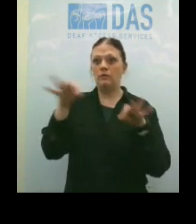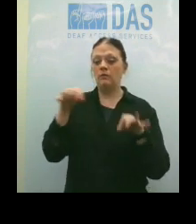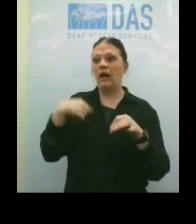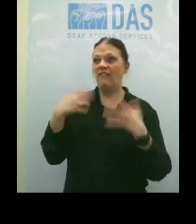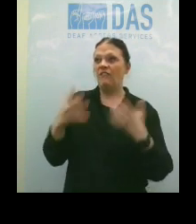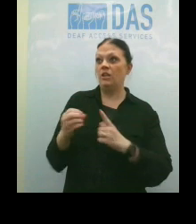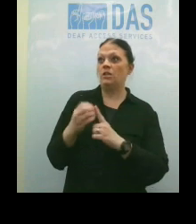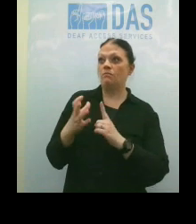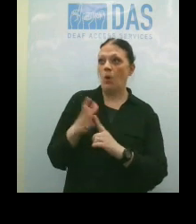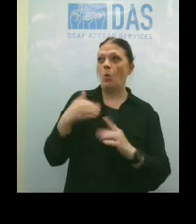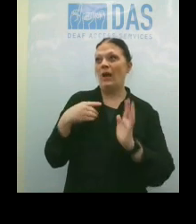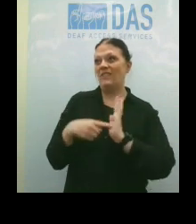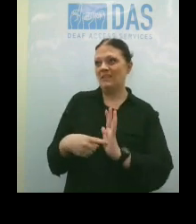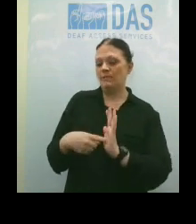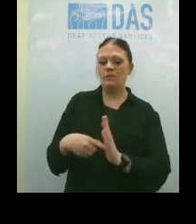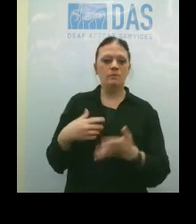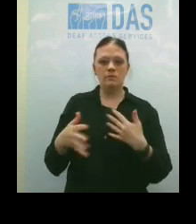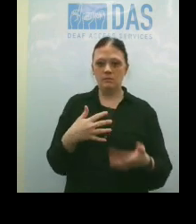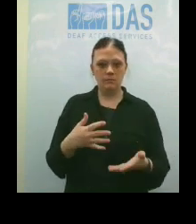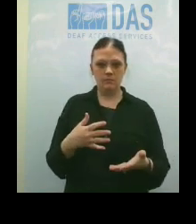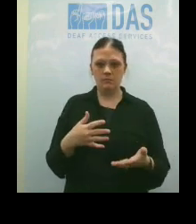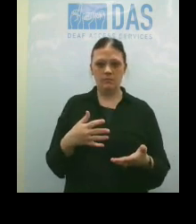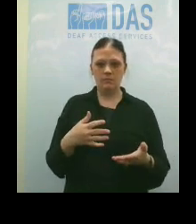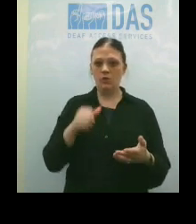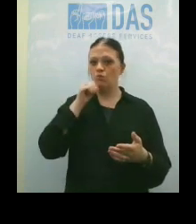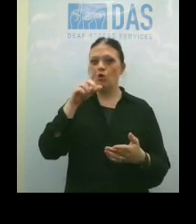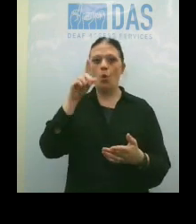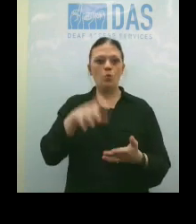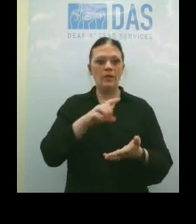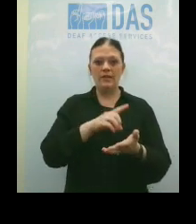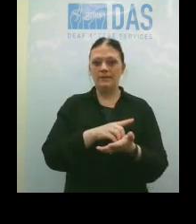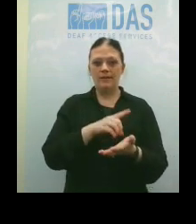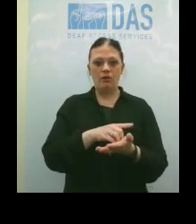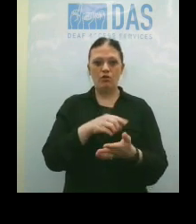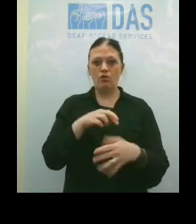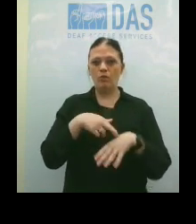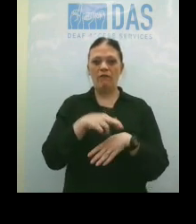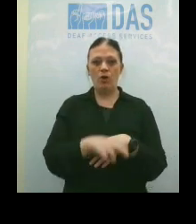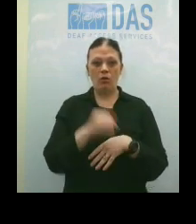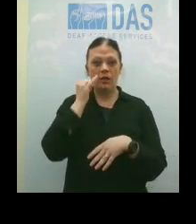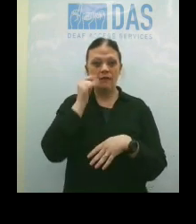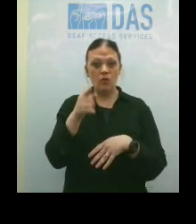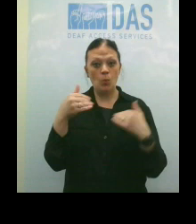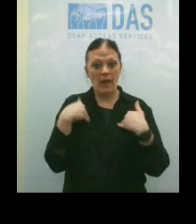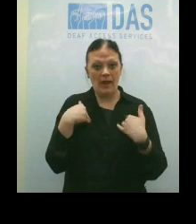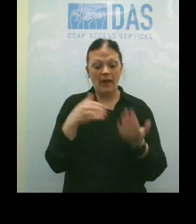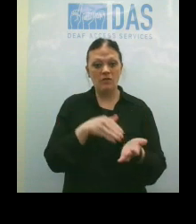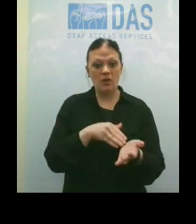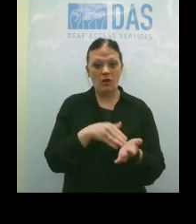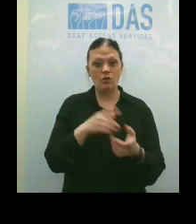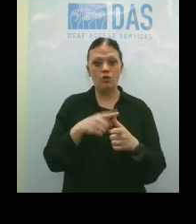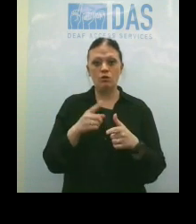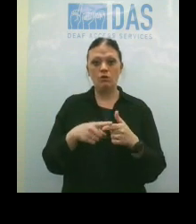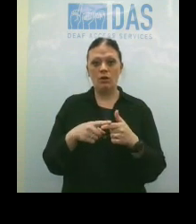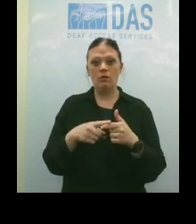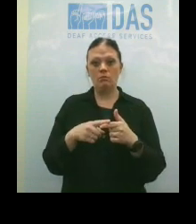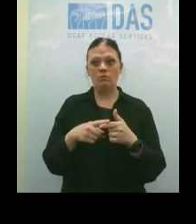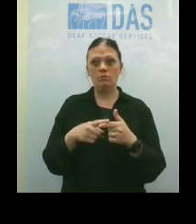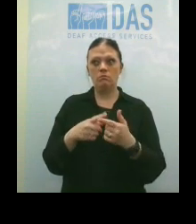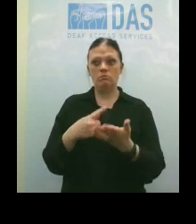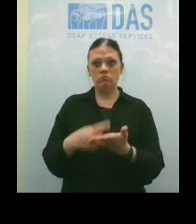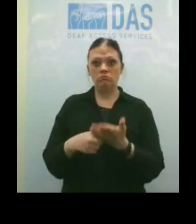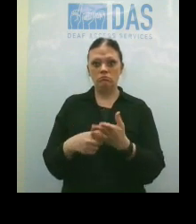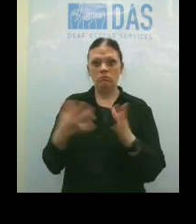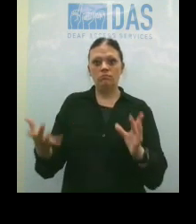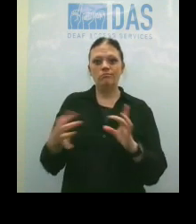have symptoms or not. For this test, you don't need a doctor's referral. If you have a doctor, you should limp them in and try to